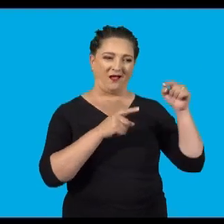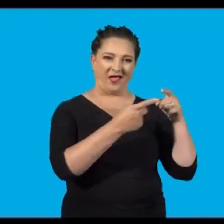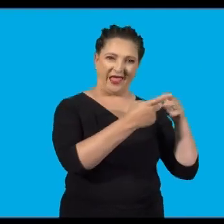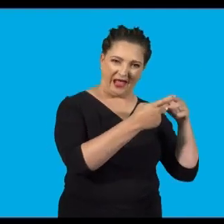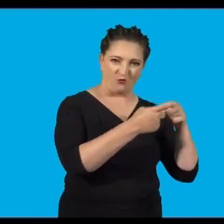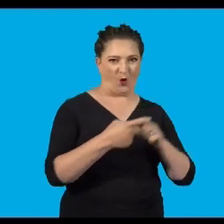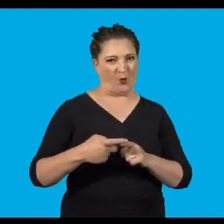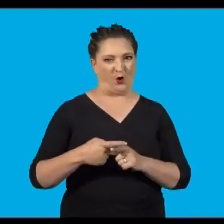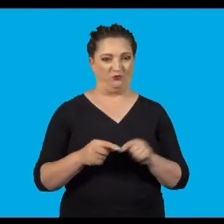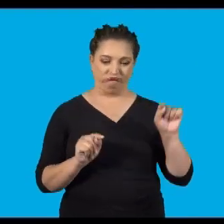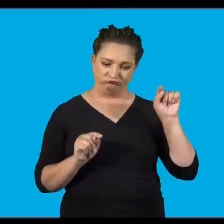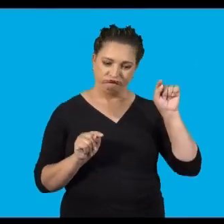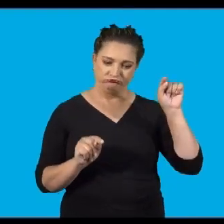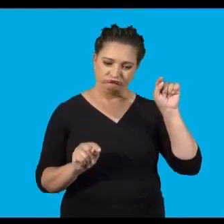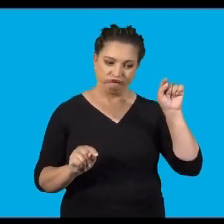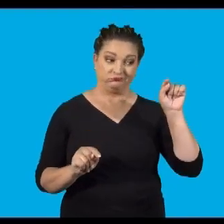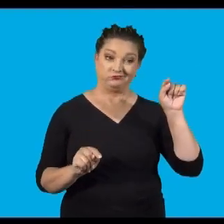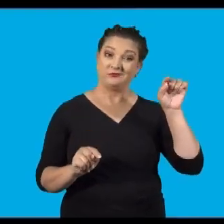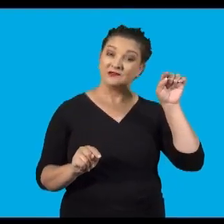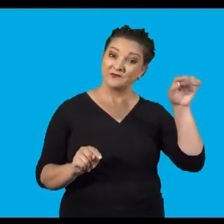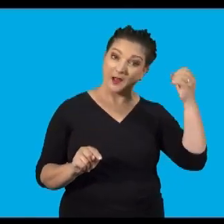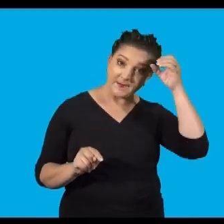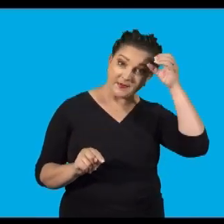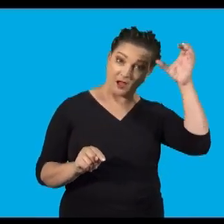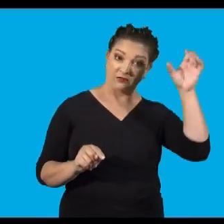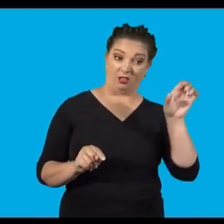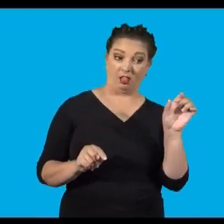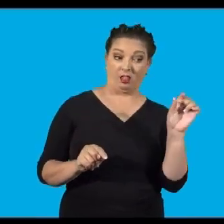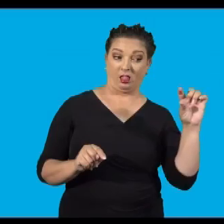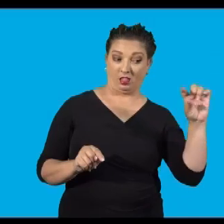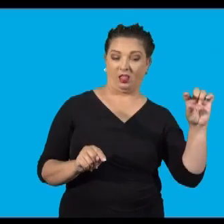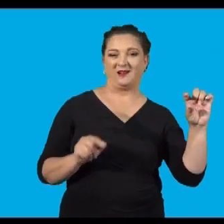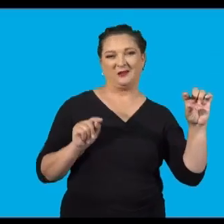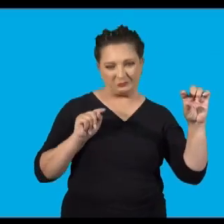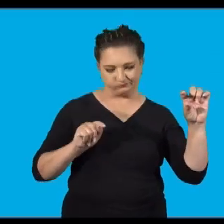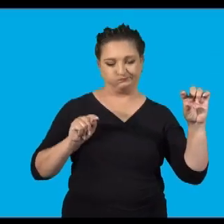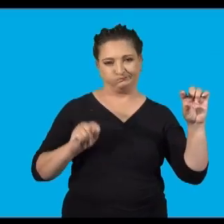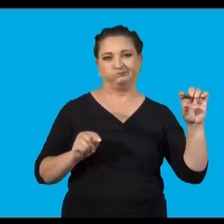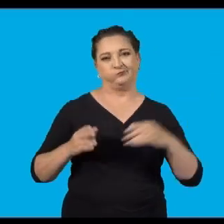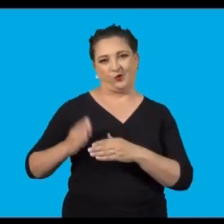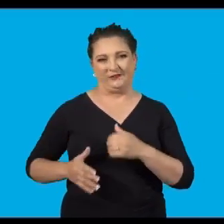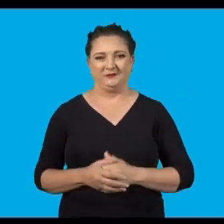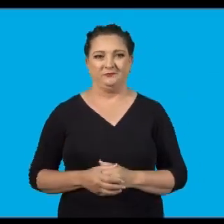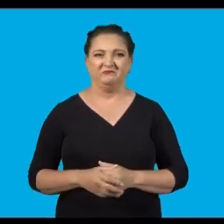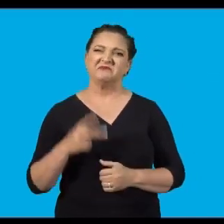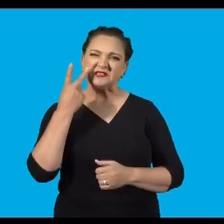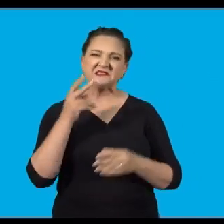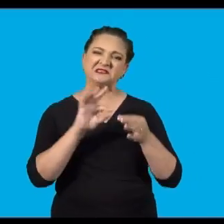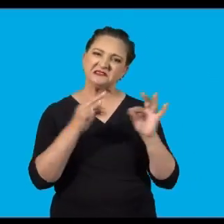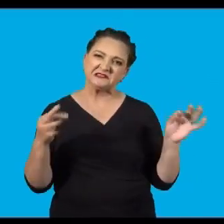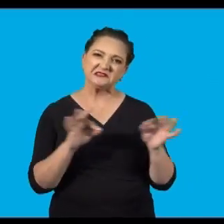I put that arrow there. It's to indicate the capital letter. All right, let's move on to